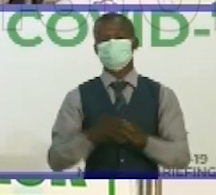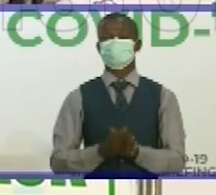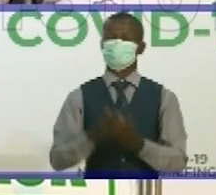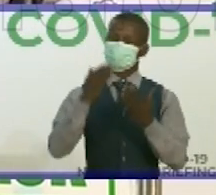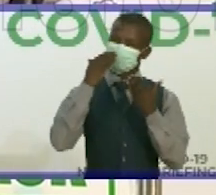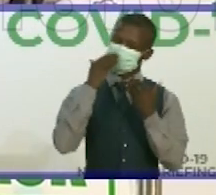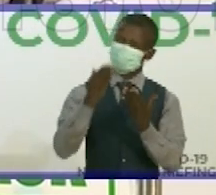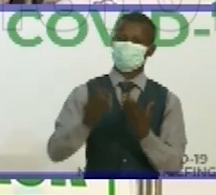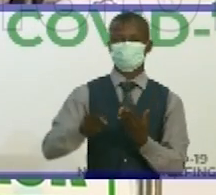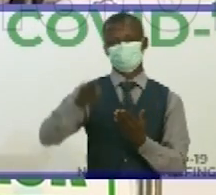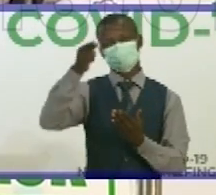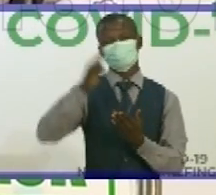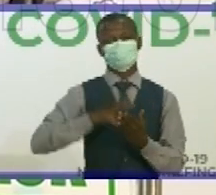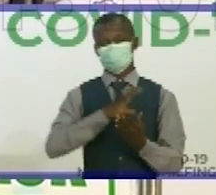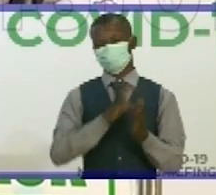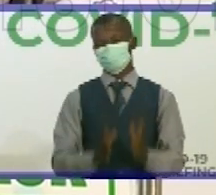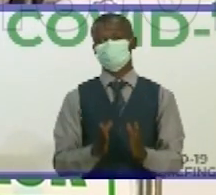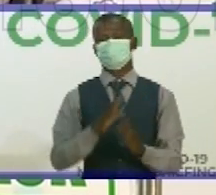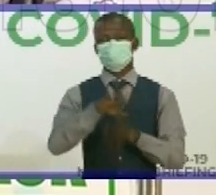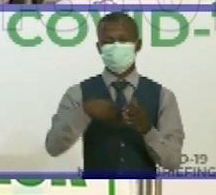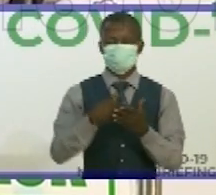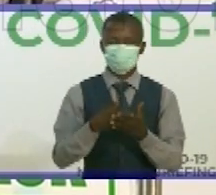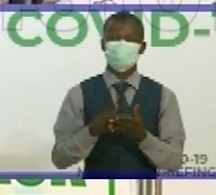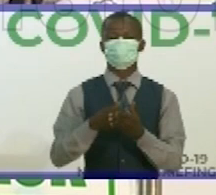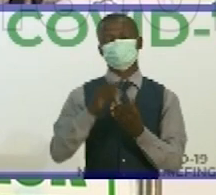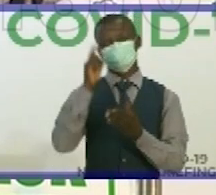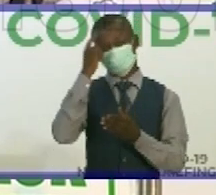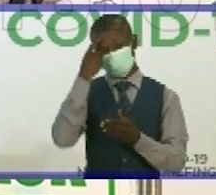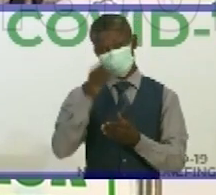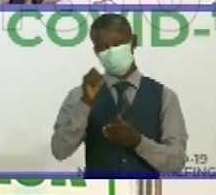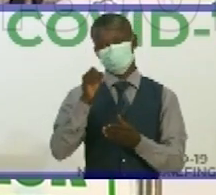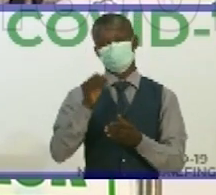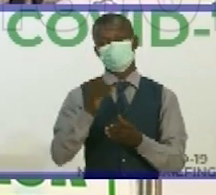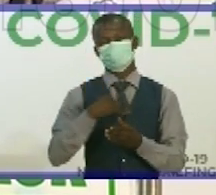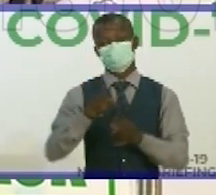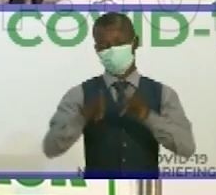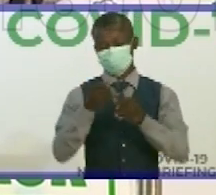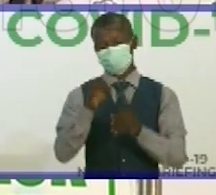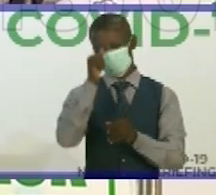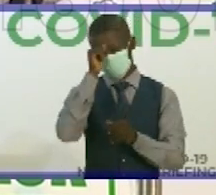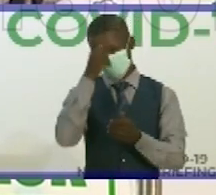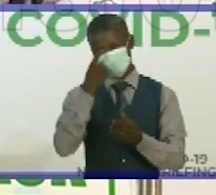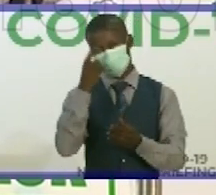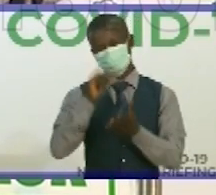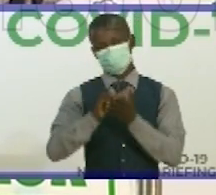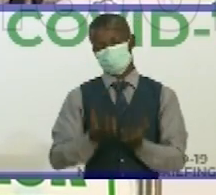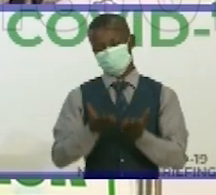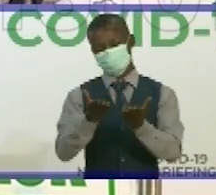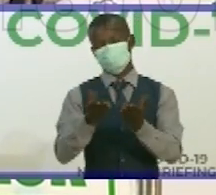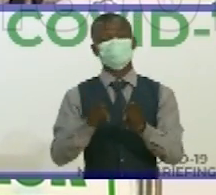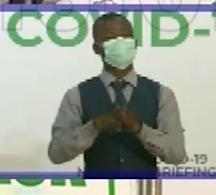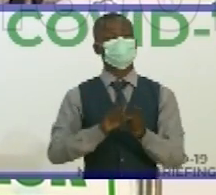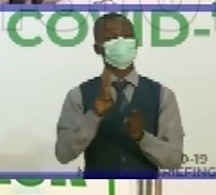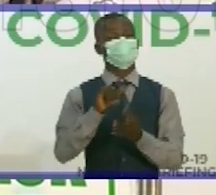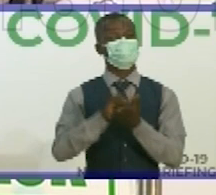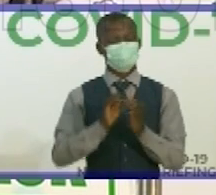Excellency, the High Commissioner, and the government and people of India for the gesture. I also use this opportunity to express appreciation